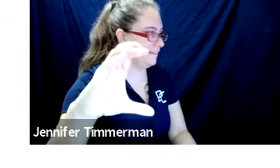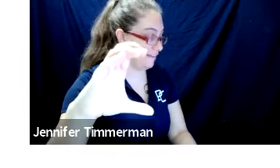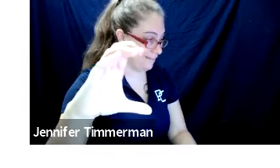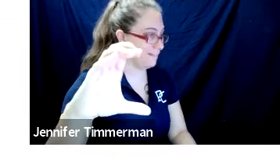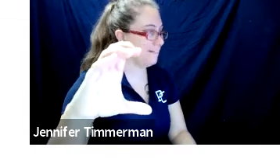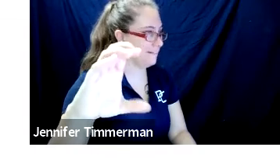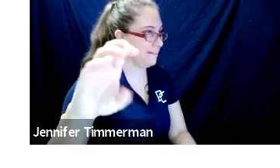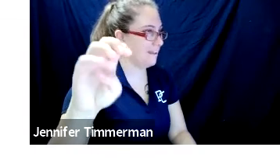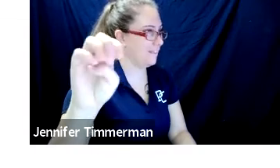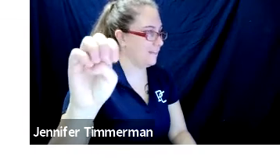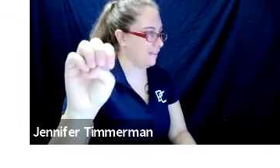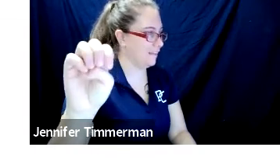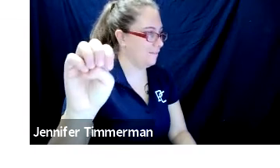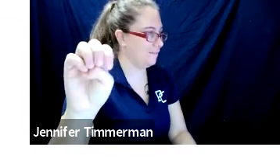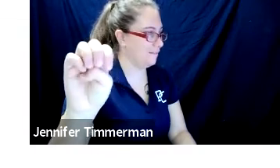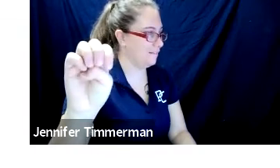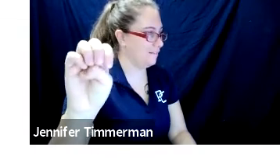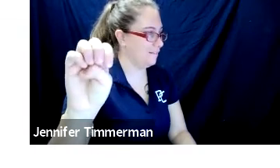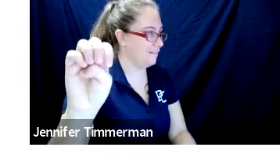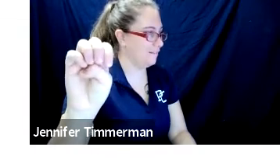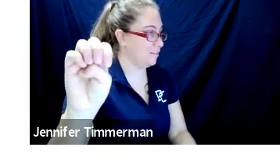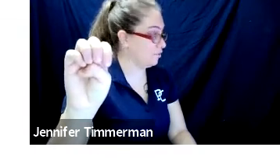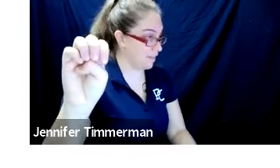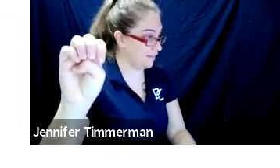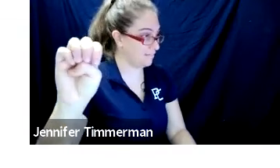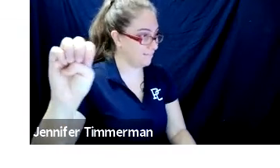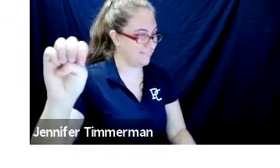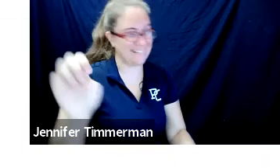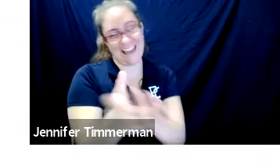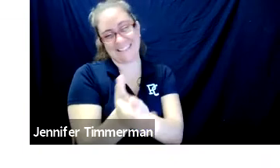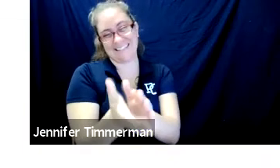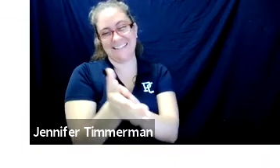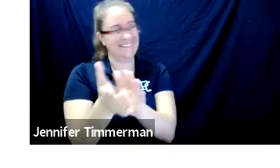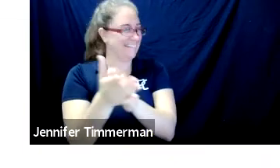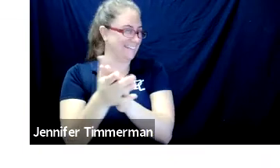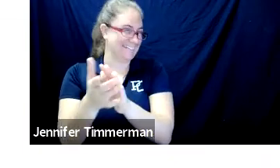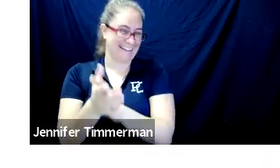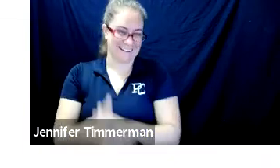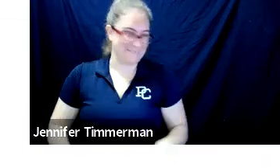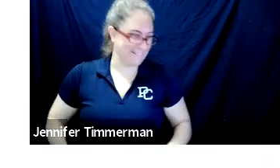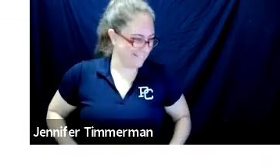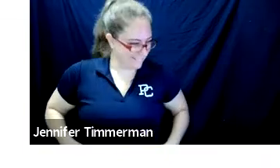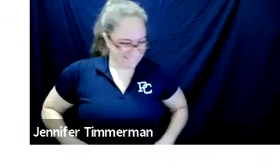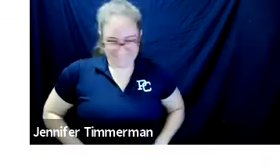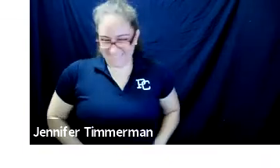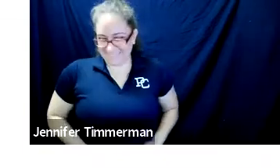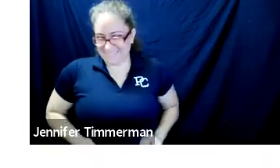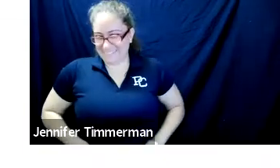C, and then E. You got it. Fantastic. Good job.